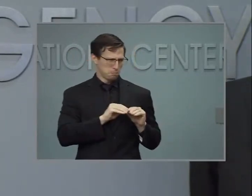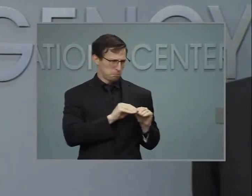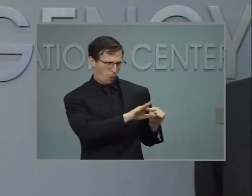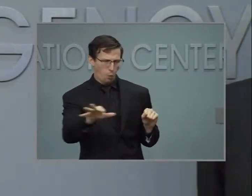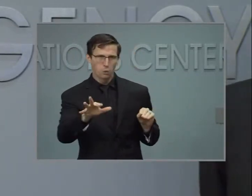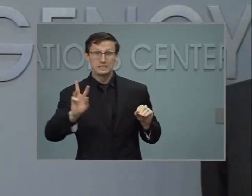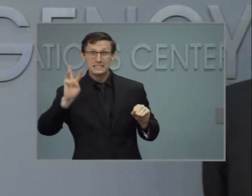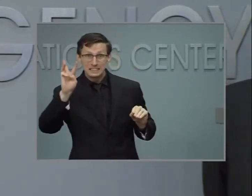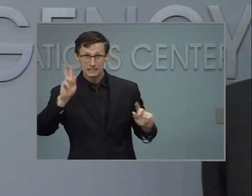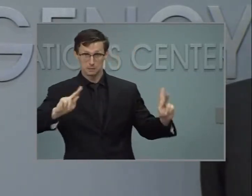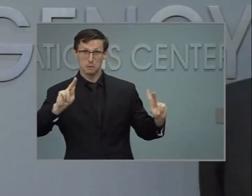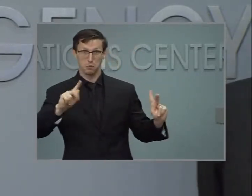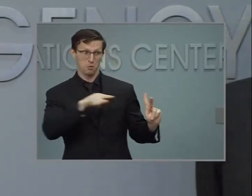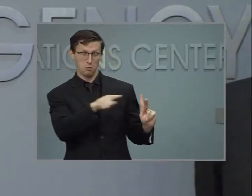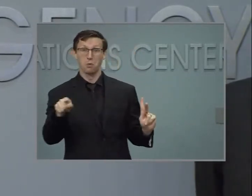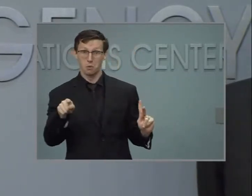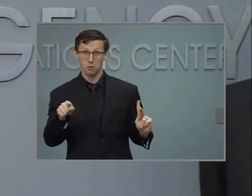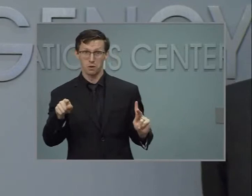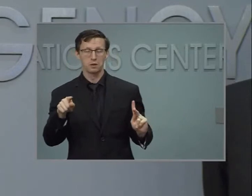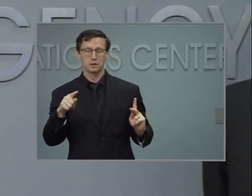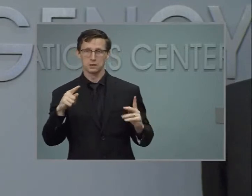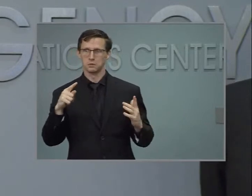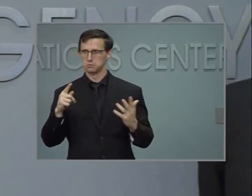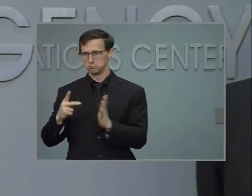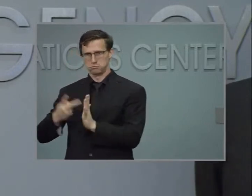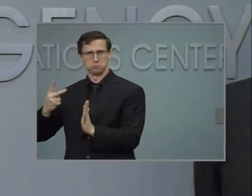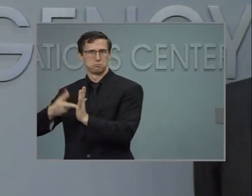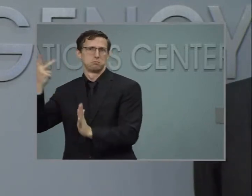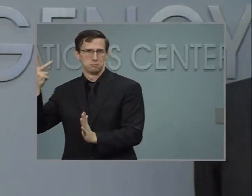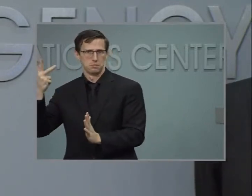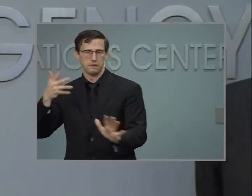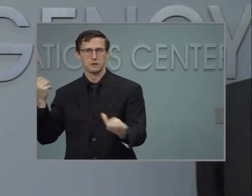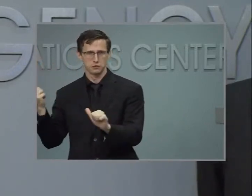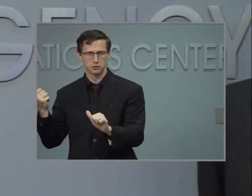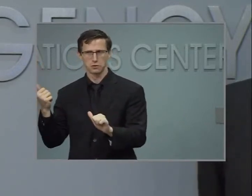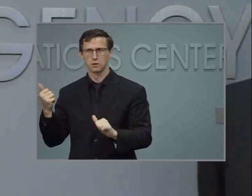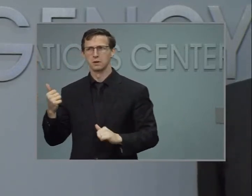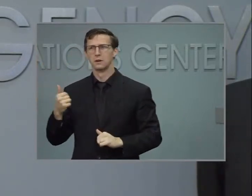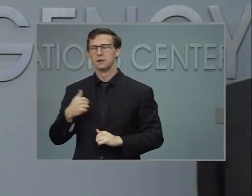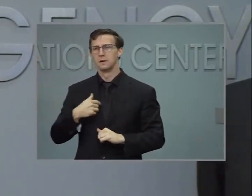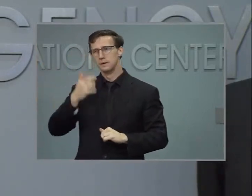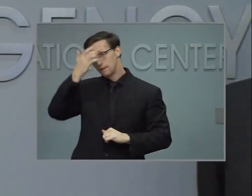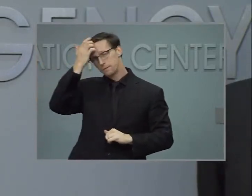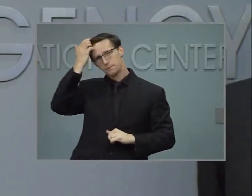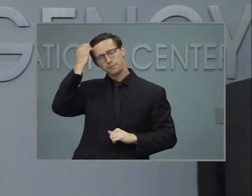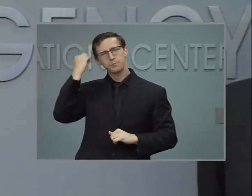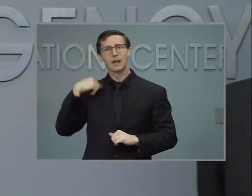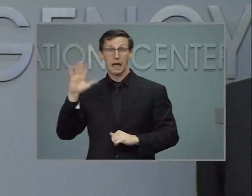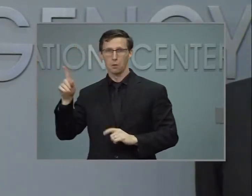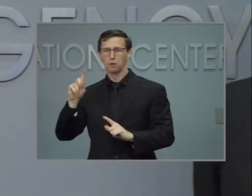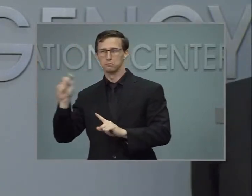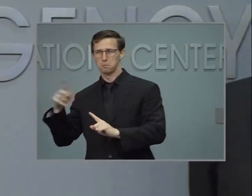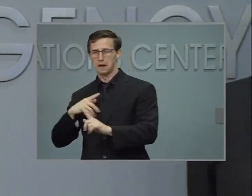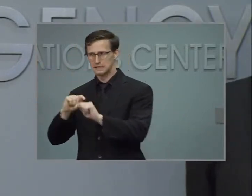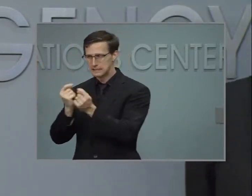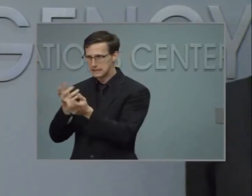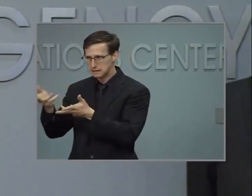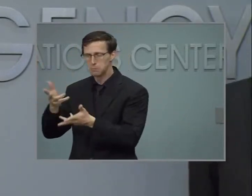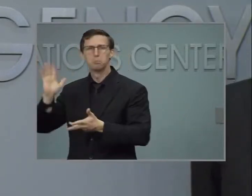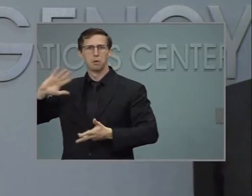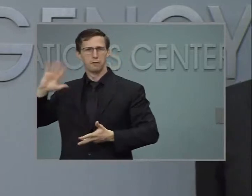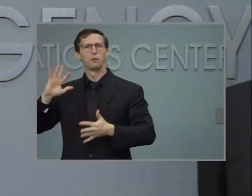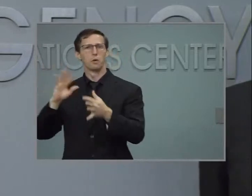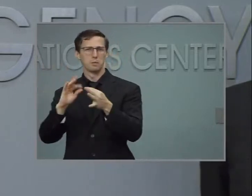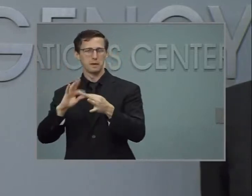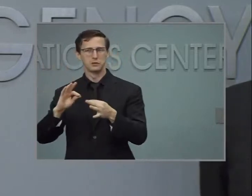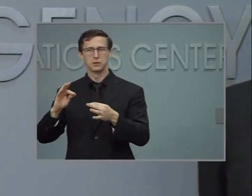we've seen before. I will go back to our team to see if there's an equivalent on the if you're within so many feet for so much time,